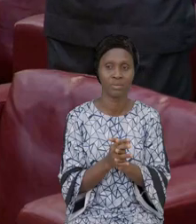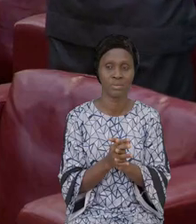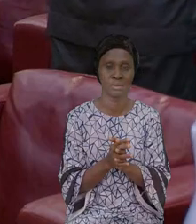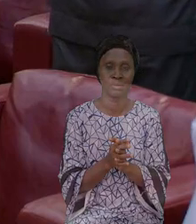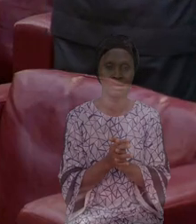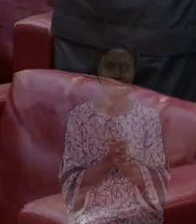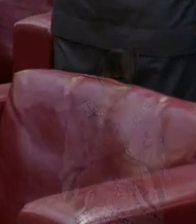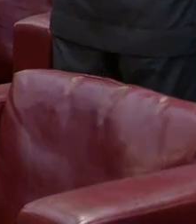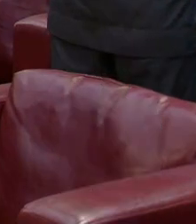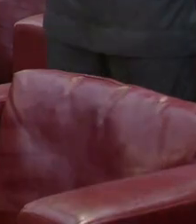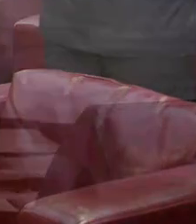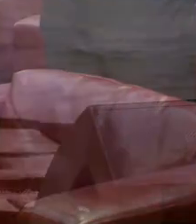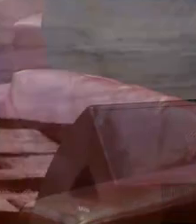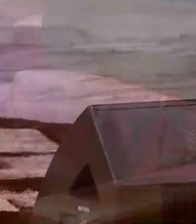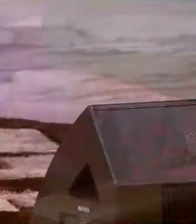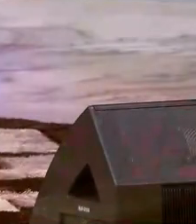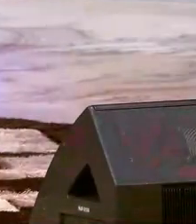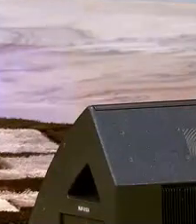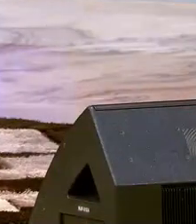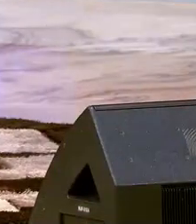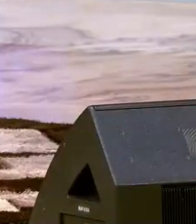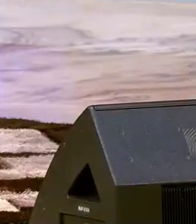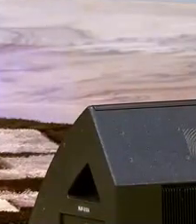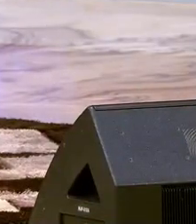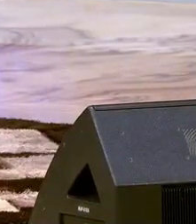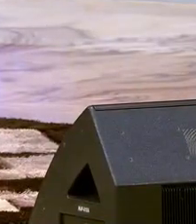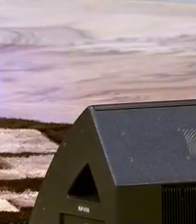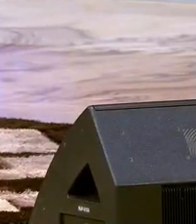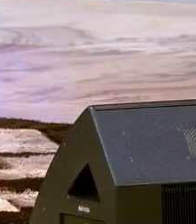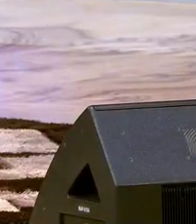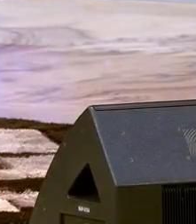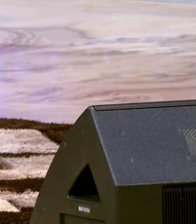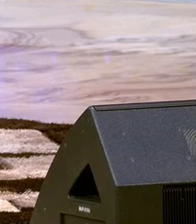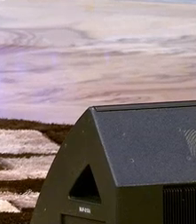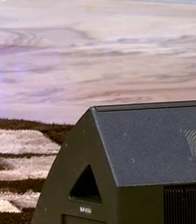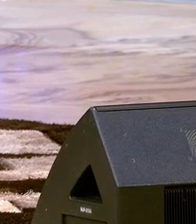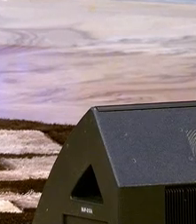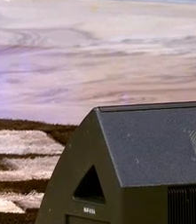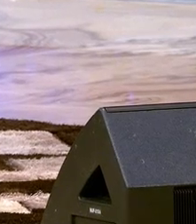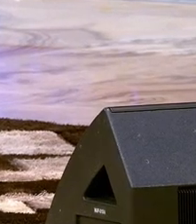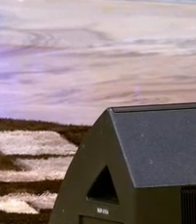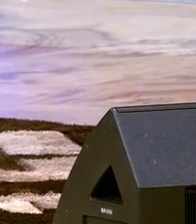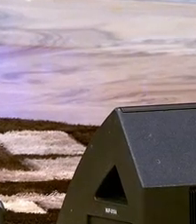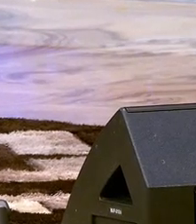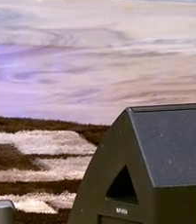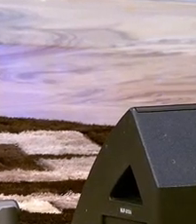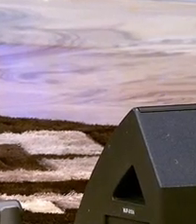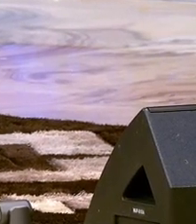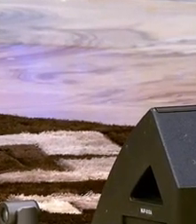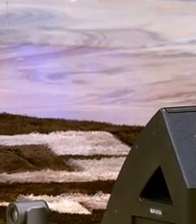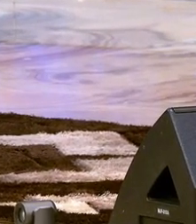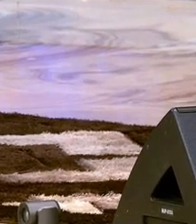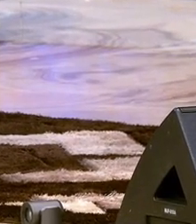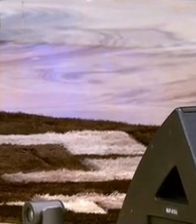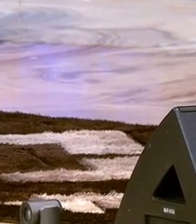amen. I welcome everyone to our Bible study tonight in Jesus' name. I pray that the Lord will give